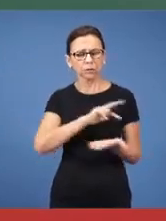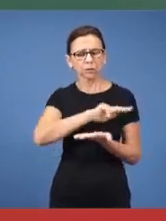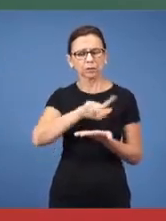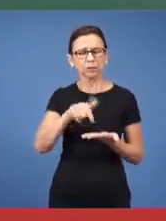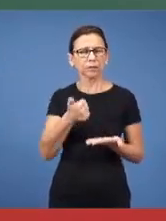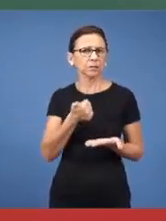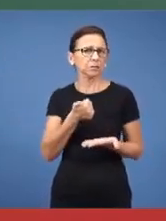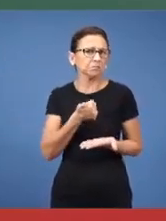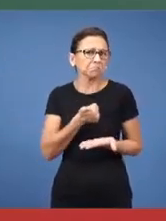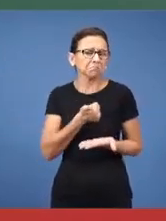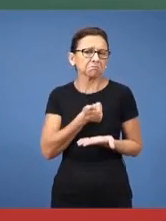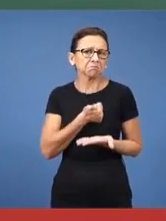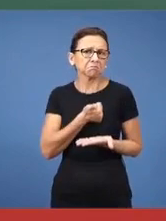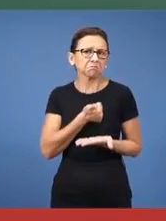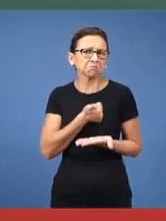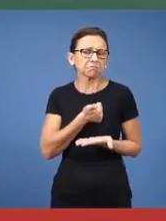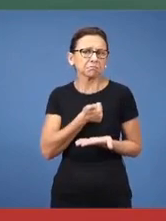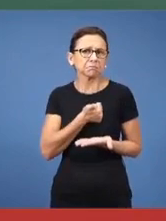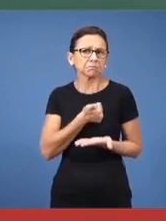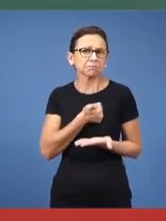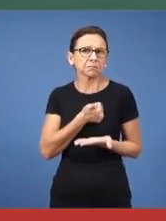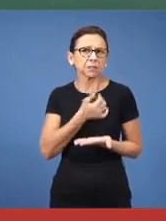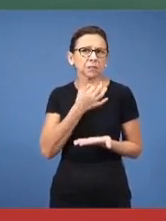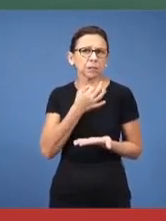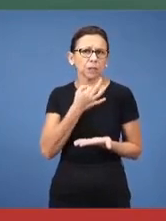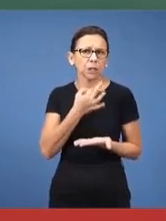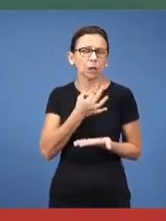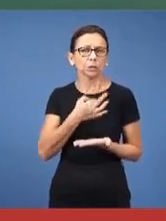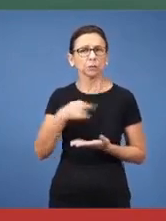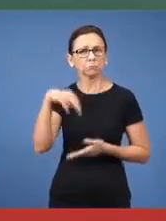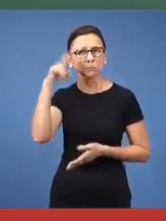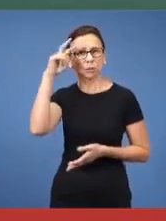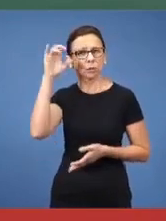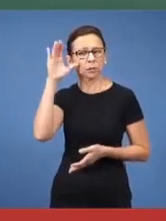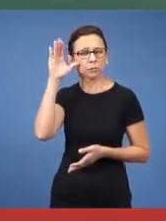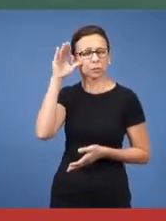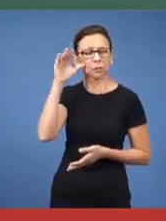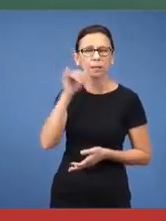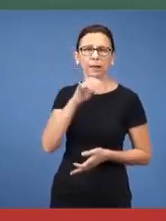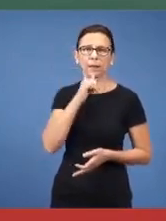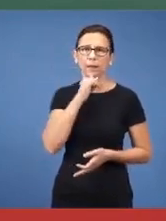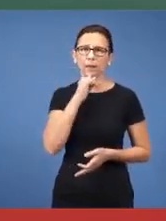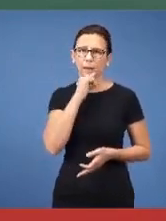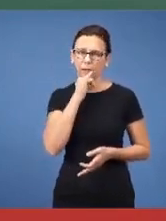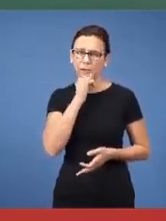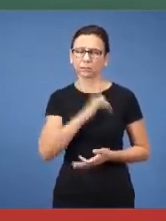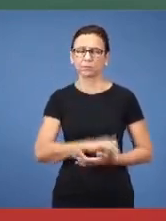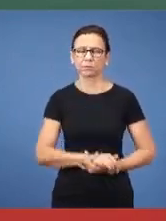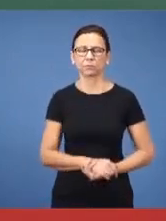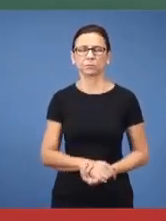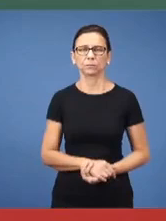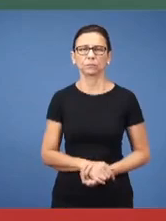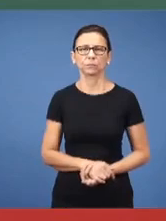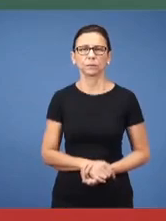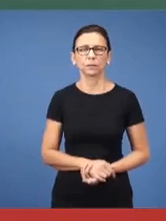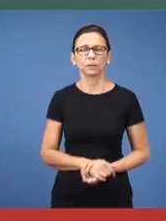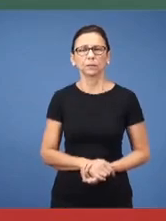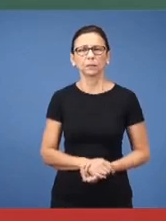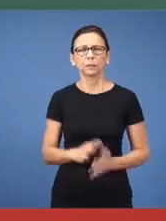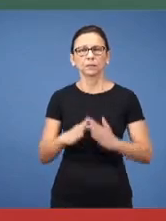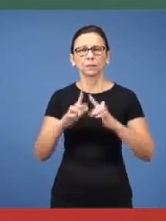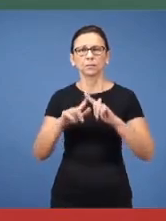They approached several topics, historical topics that, in a certain way, they are curiosities. For